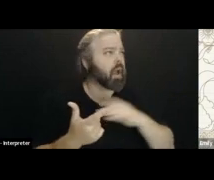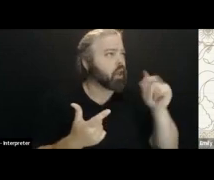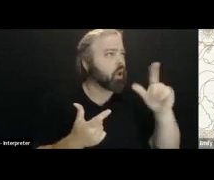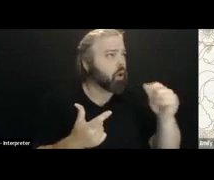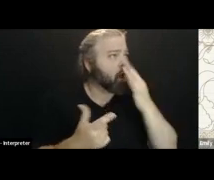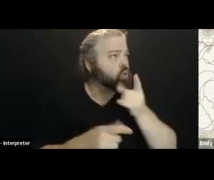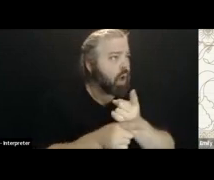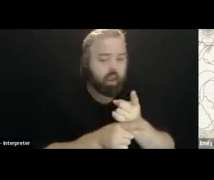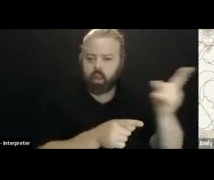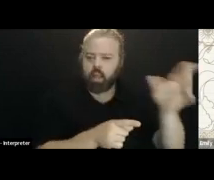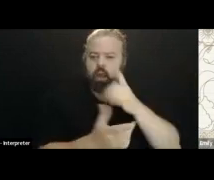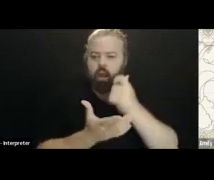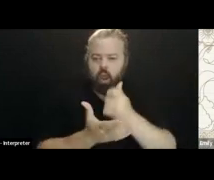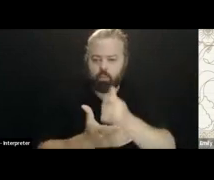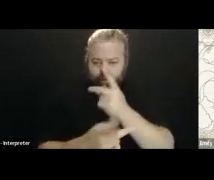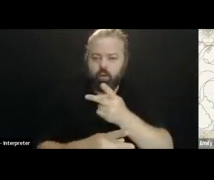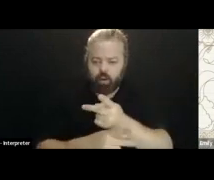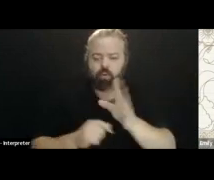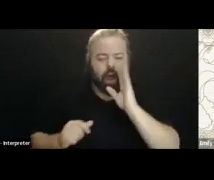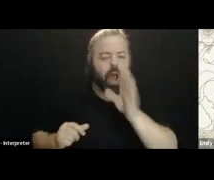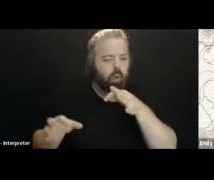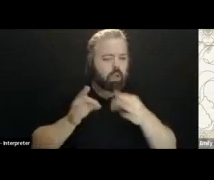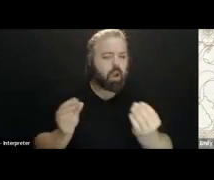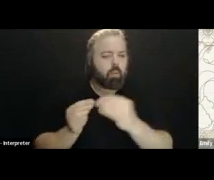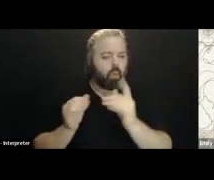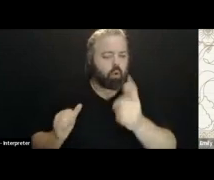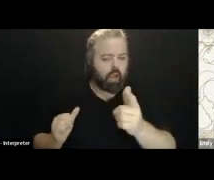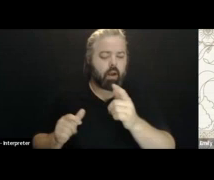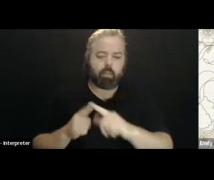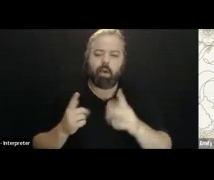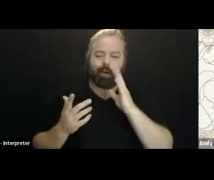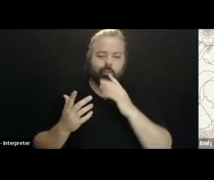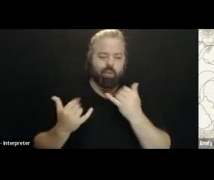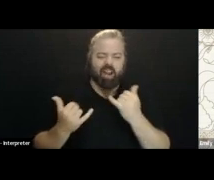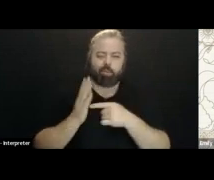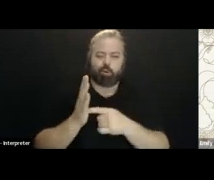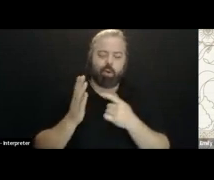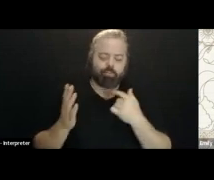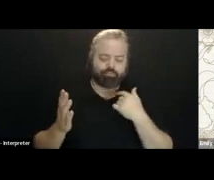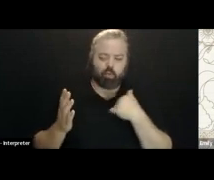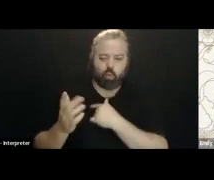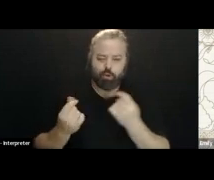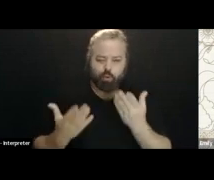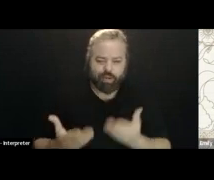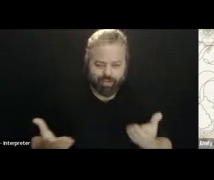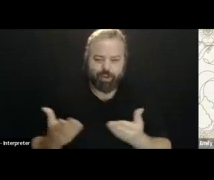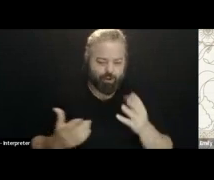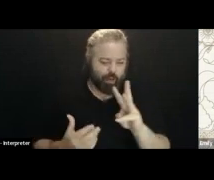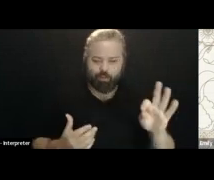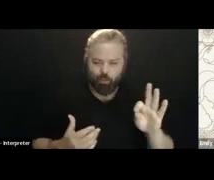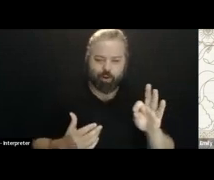little bit more about that later. I'll show you sort of what we're doing here at Wake Forest in terms of setting people up for